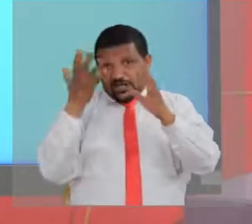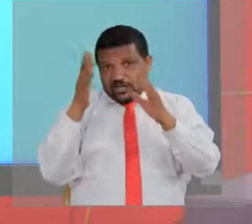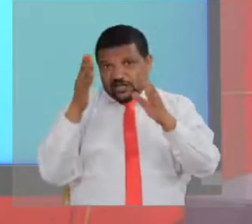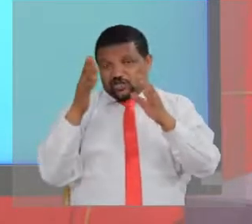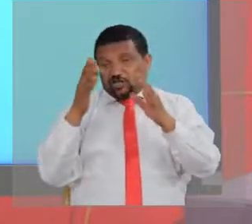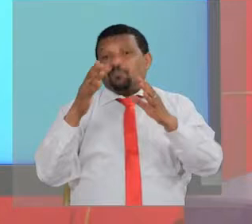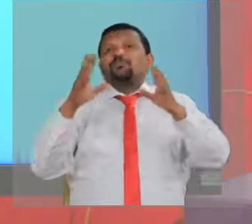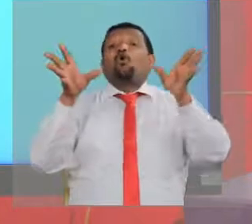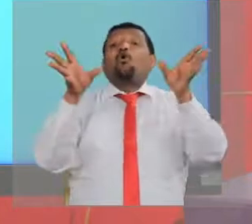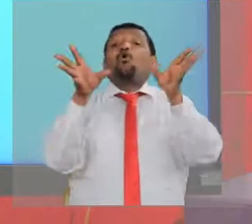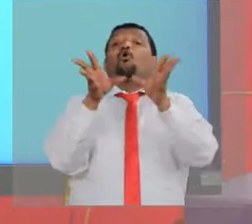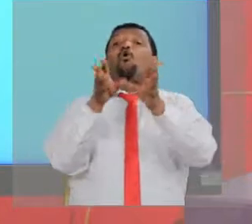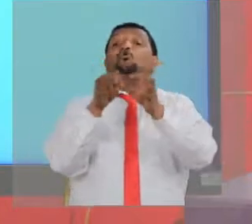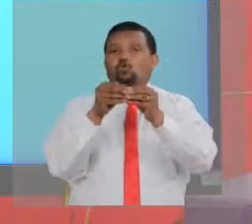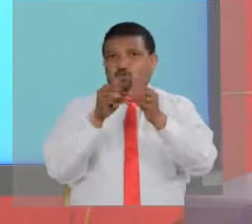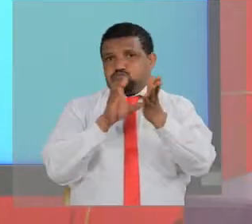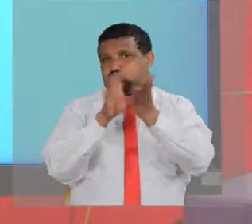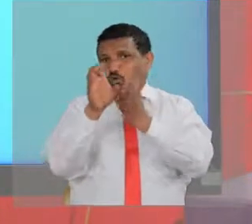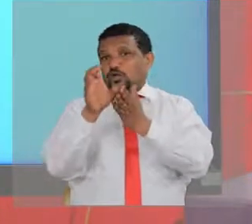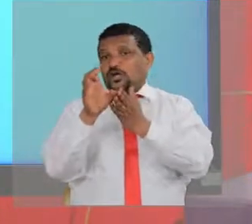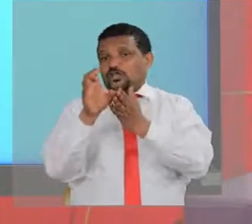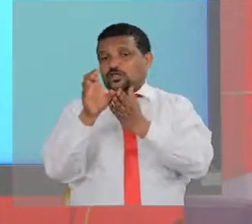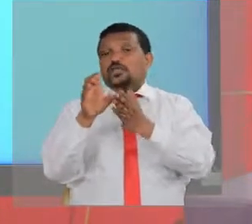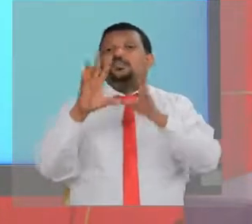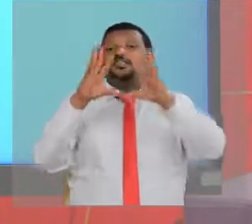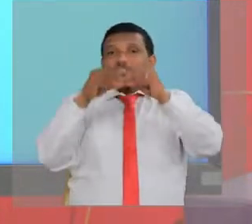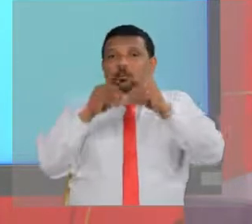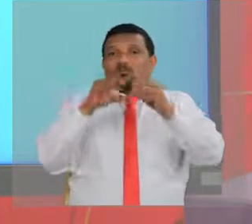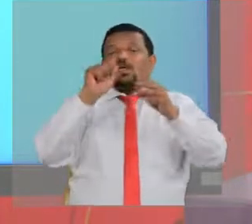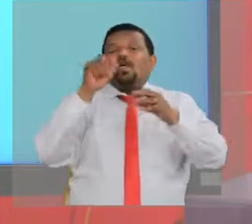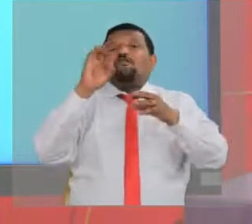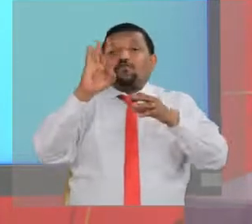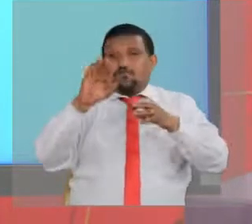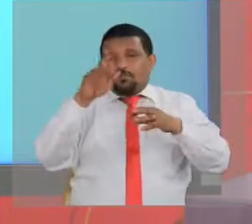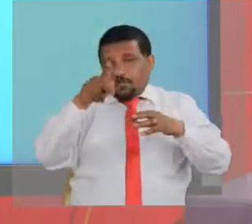the sum of AFC and AVC.